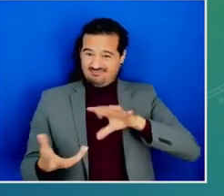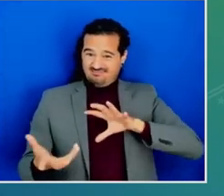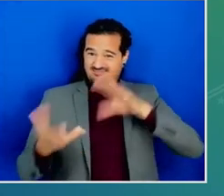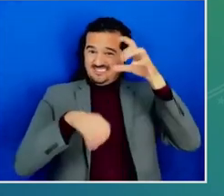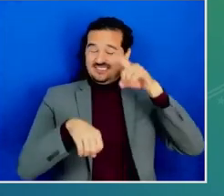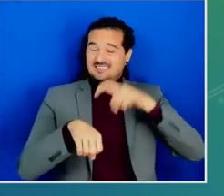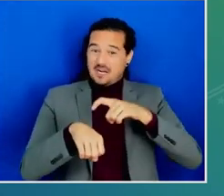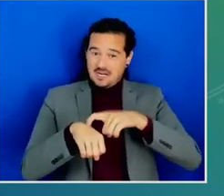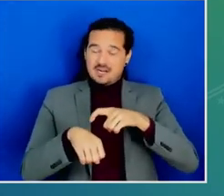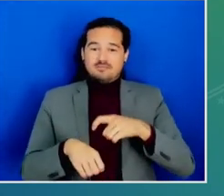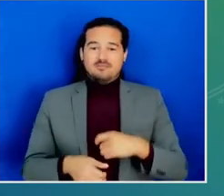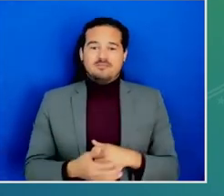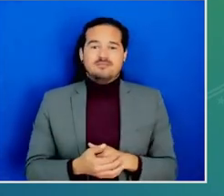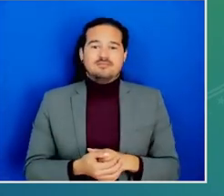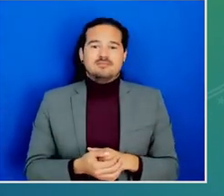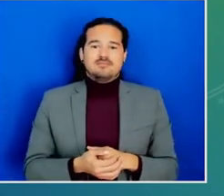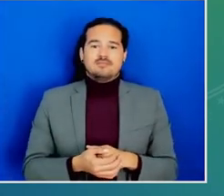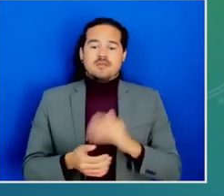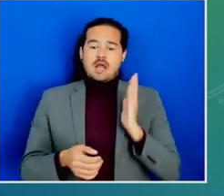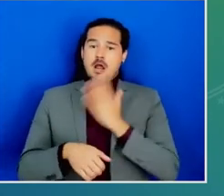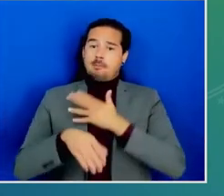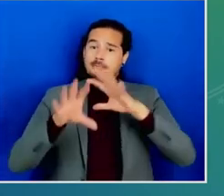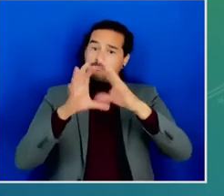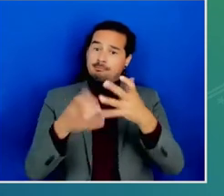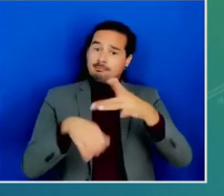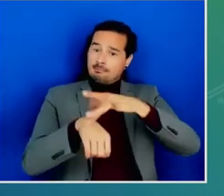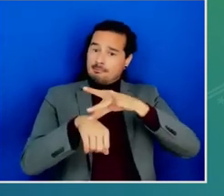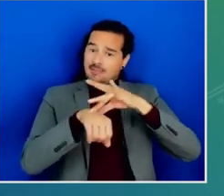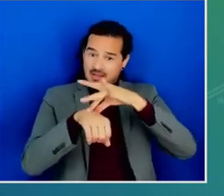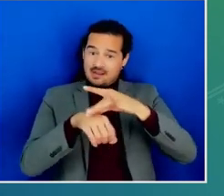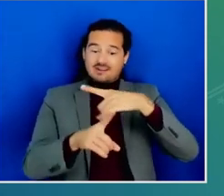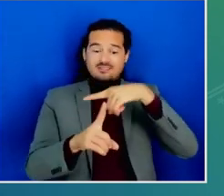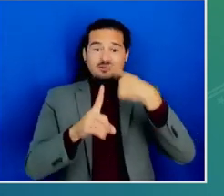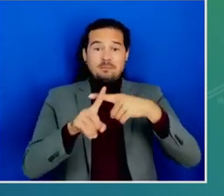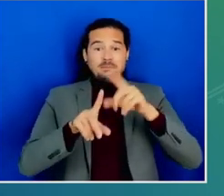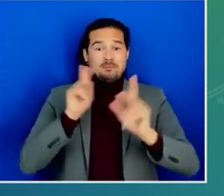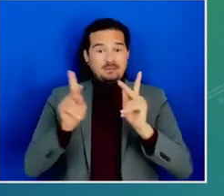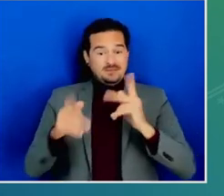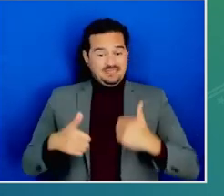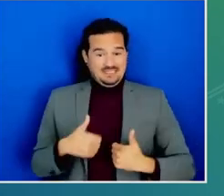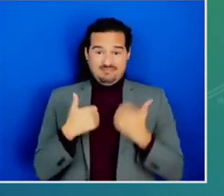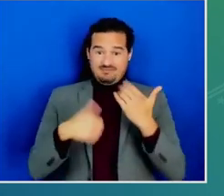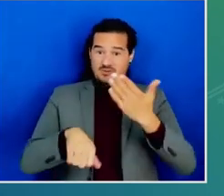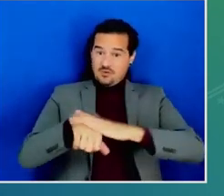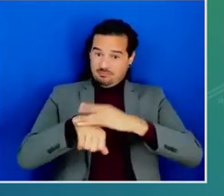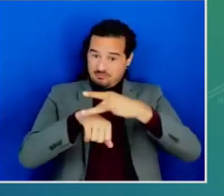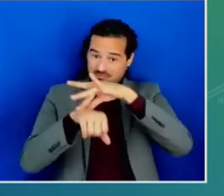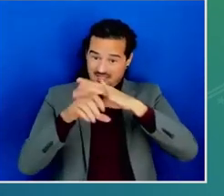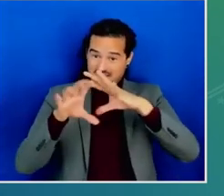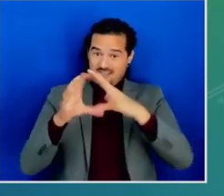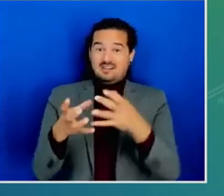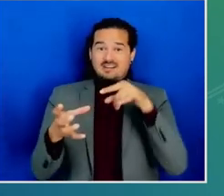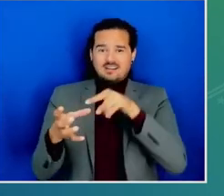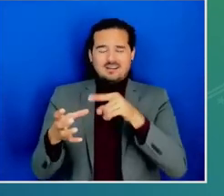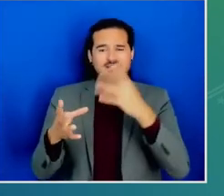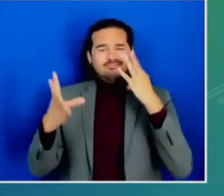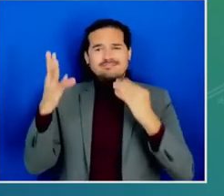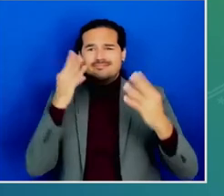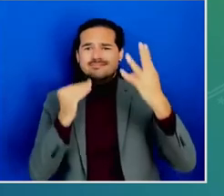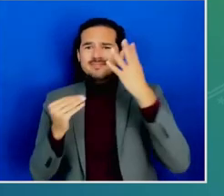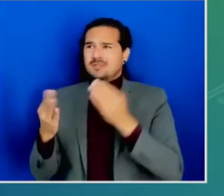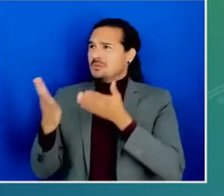consequence. For our planet and for the people who live here, the peril of the climate